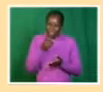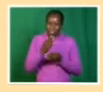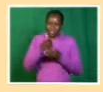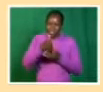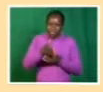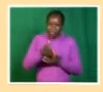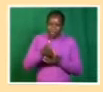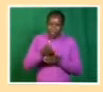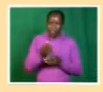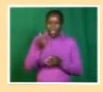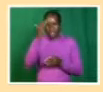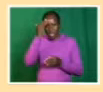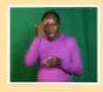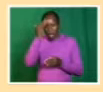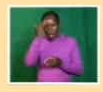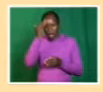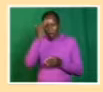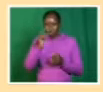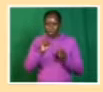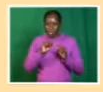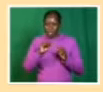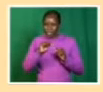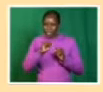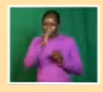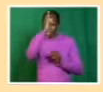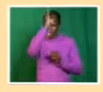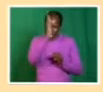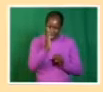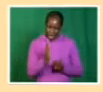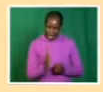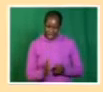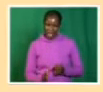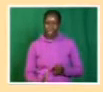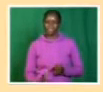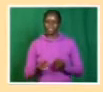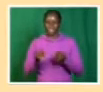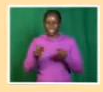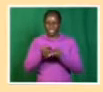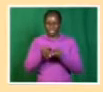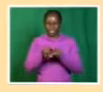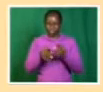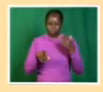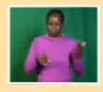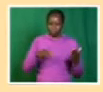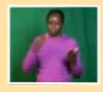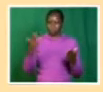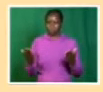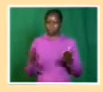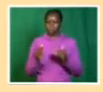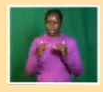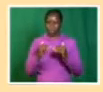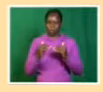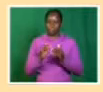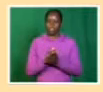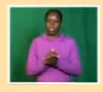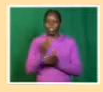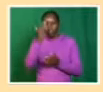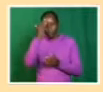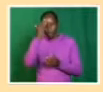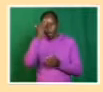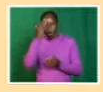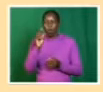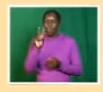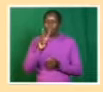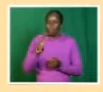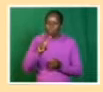x-intercept, you know this line divides this graph into 2 equal parts. So if you know these values, let's say this